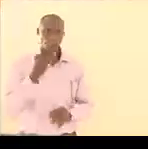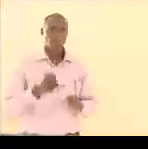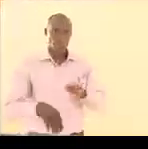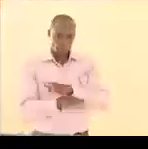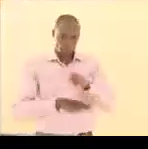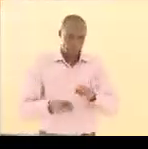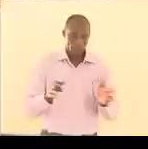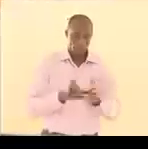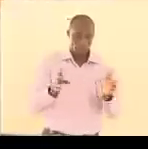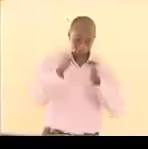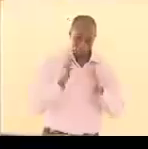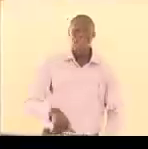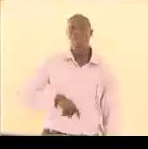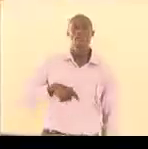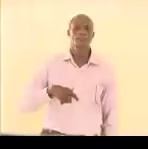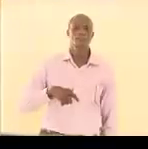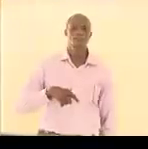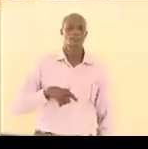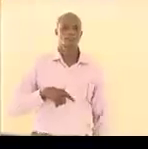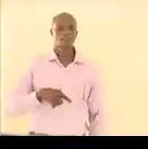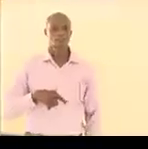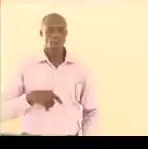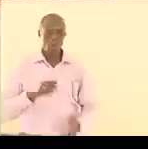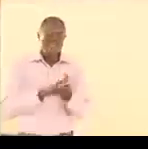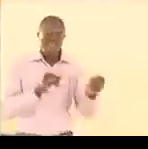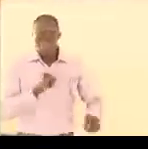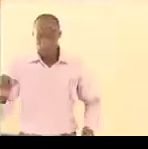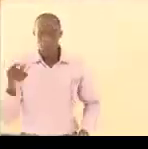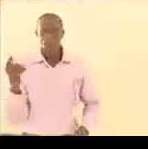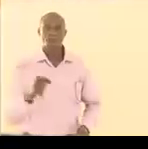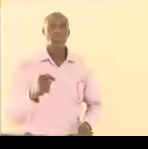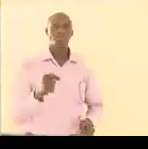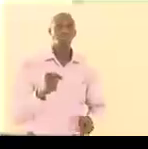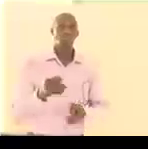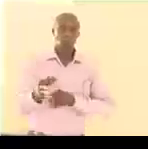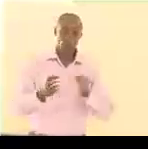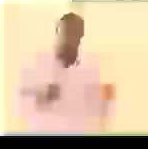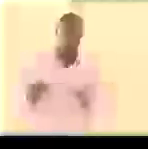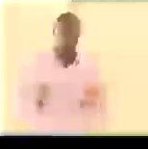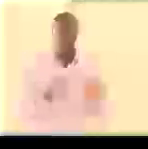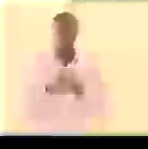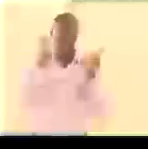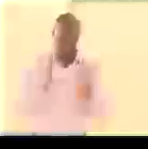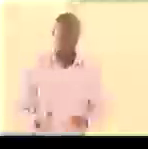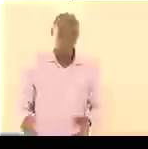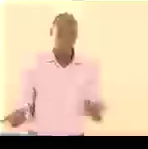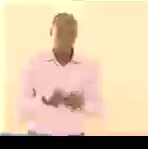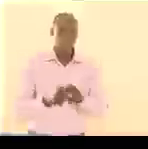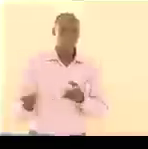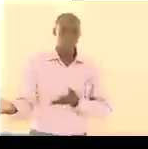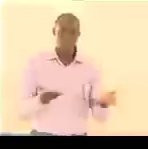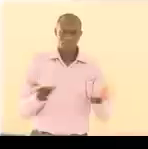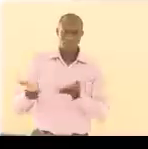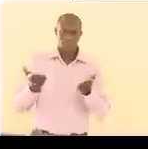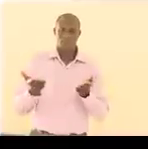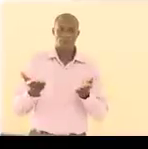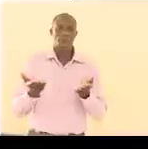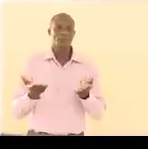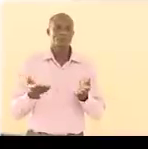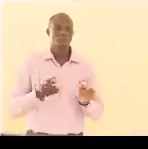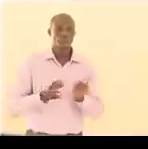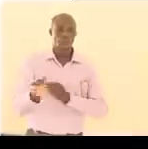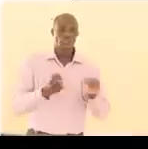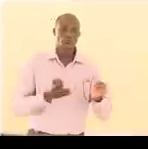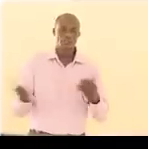Faith is the basis of the Christian life. Believing defines the Christian the way service